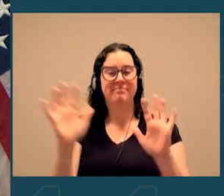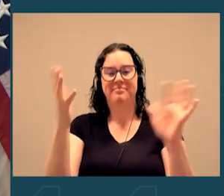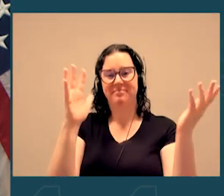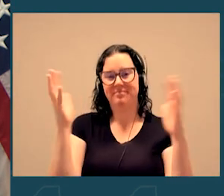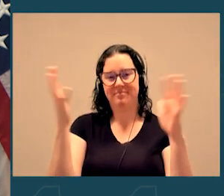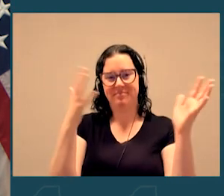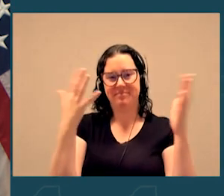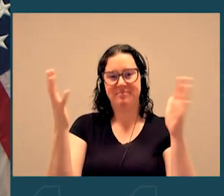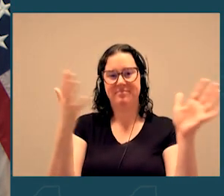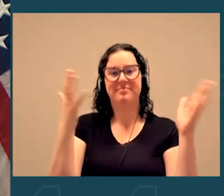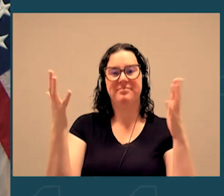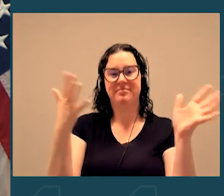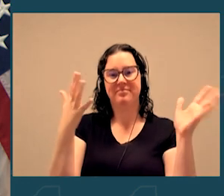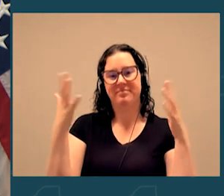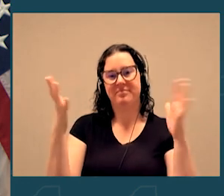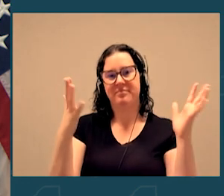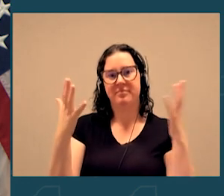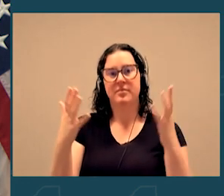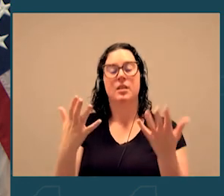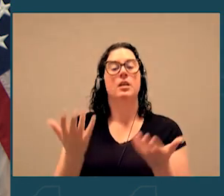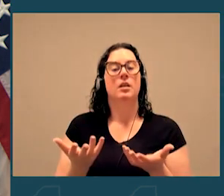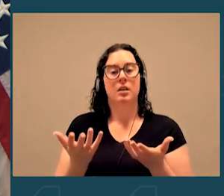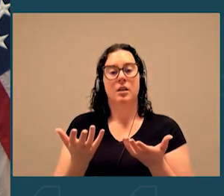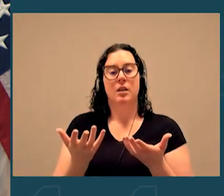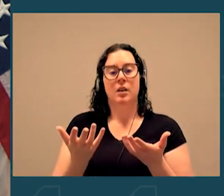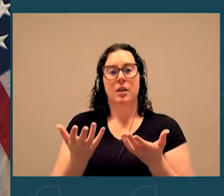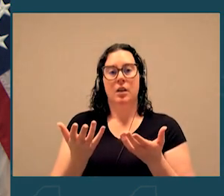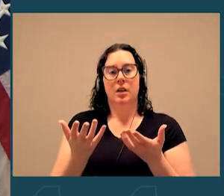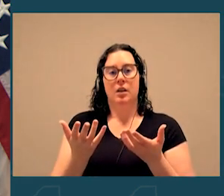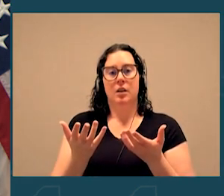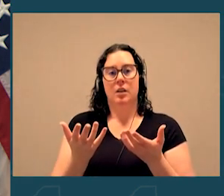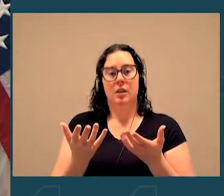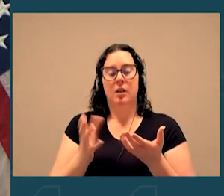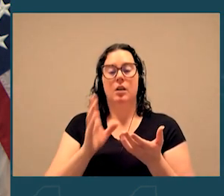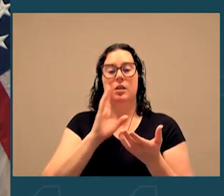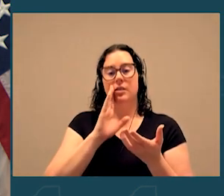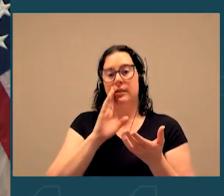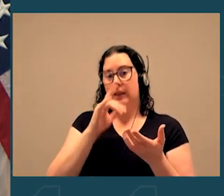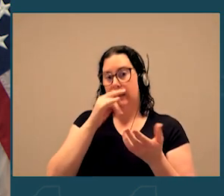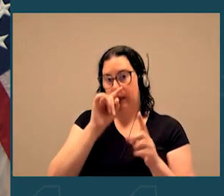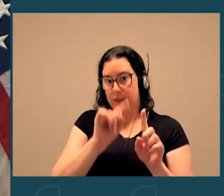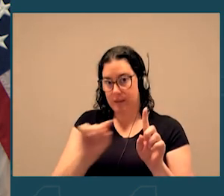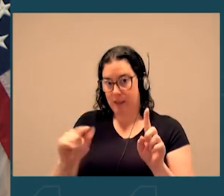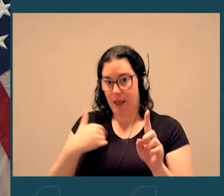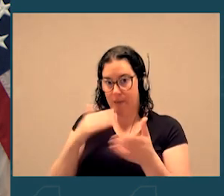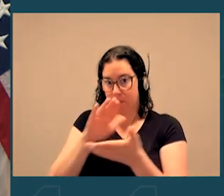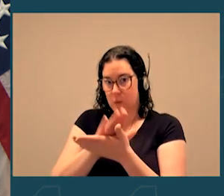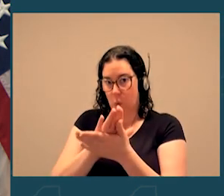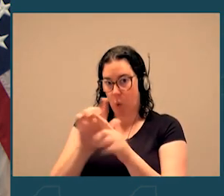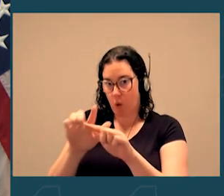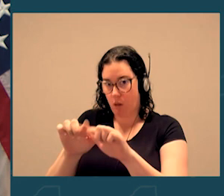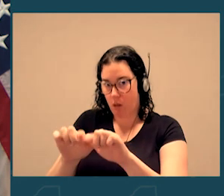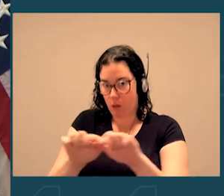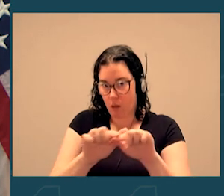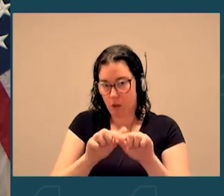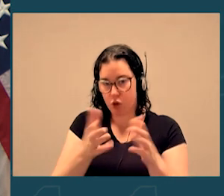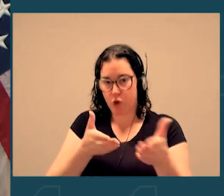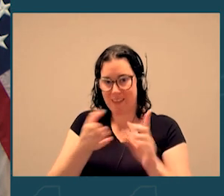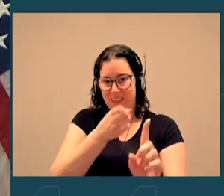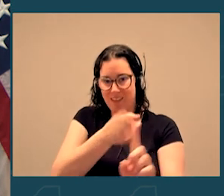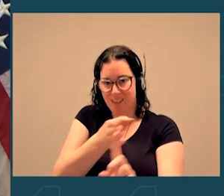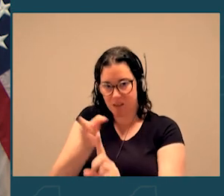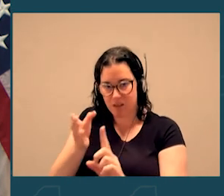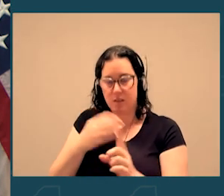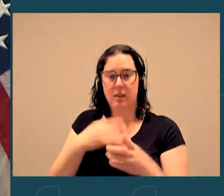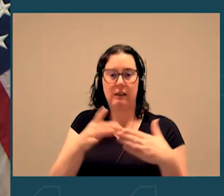So we have to connect the kids to school-based services and continue making these investments in guidance counselors